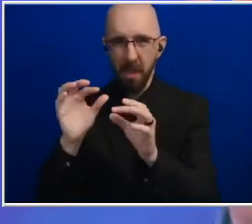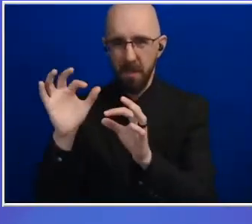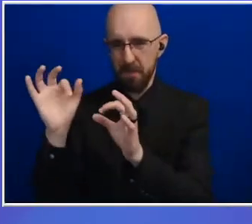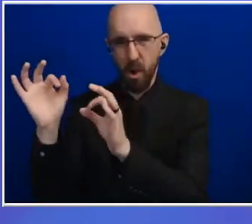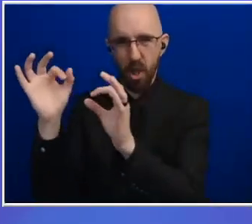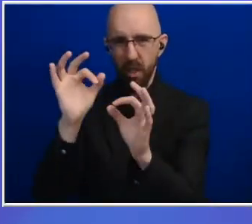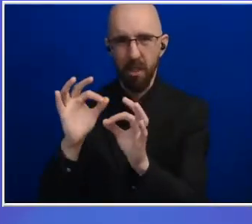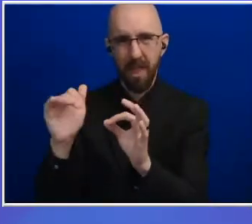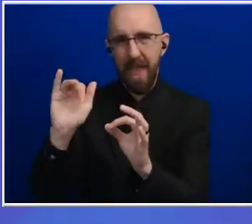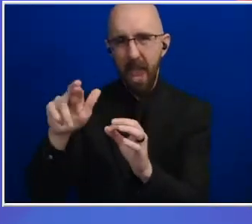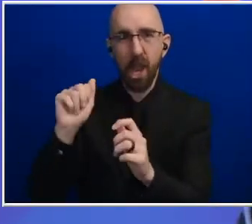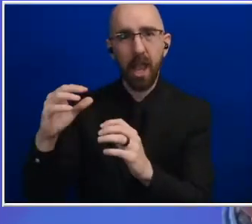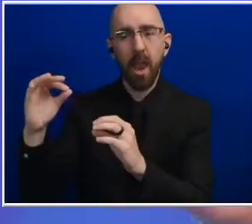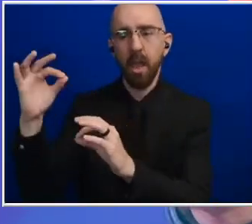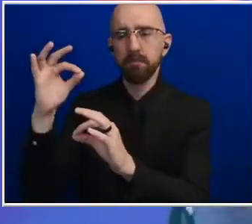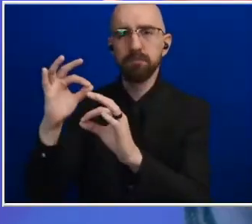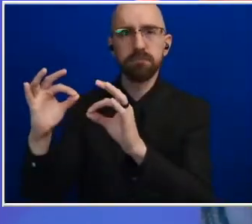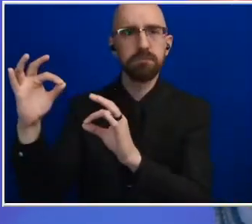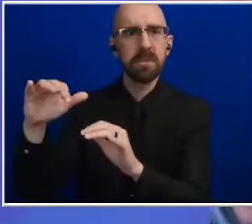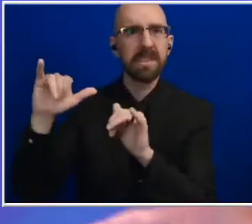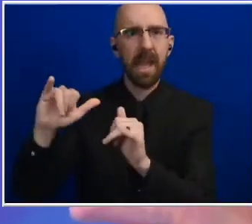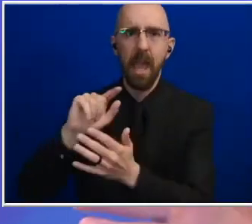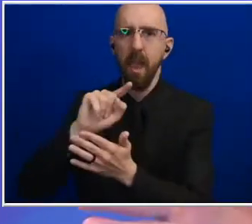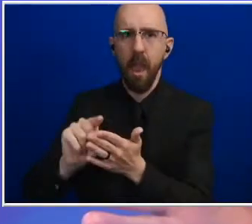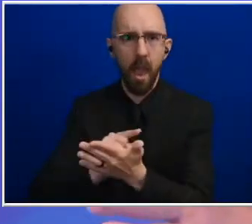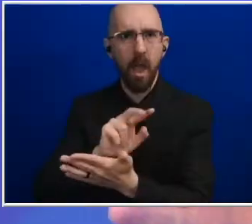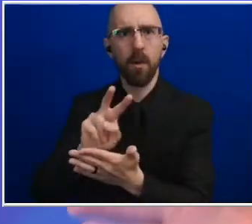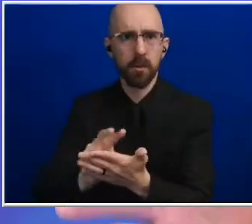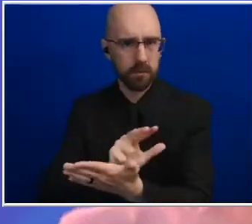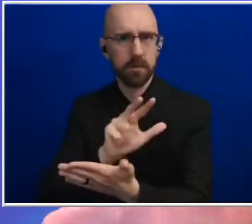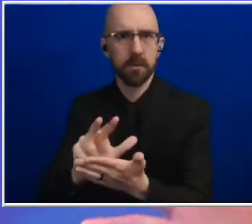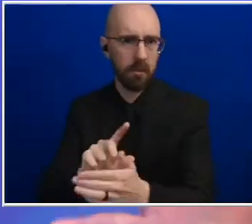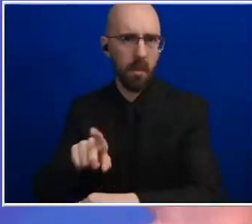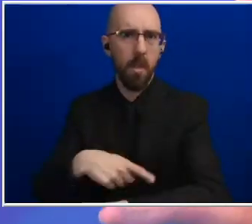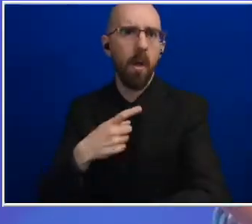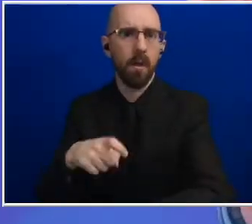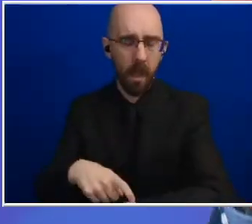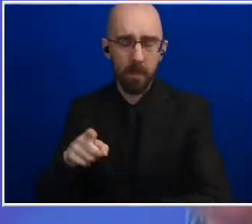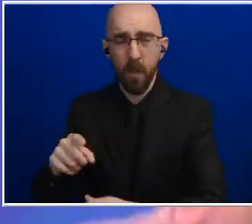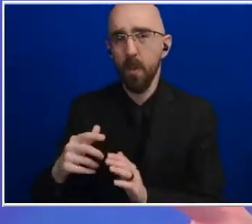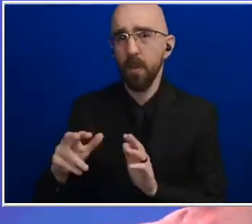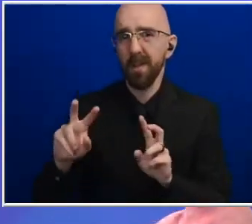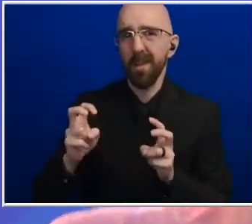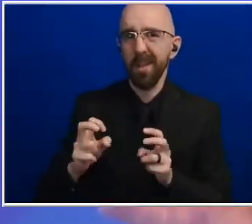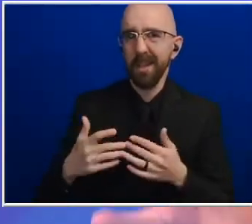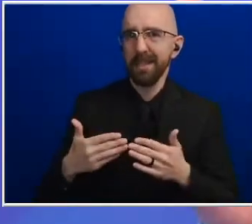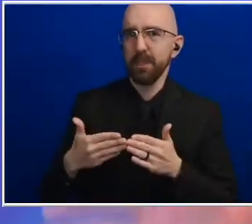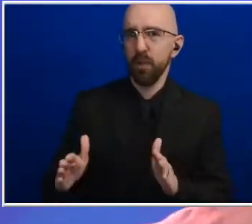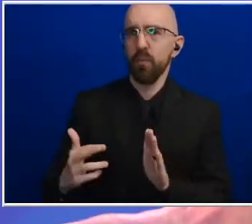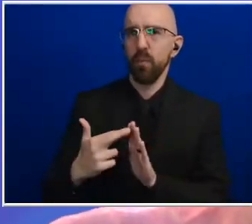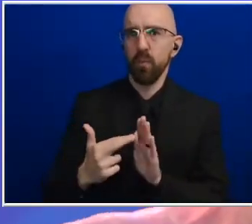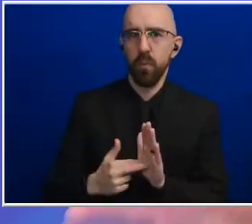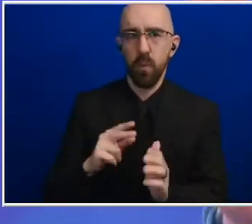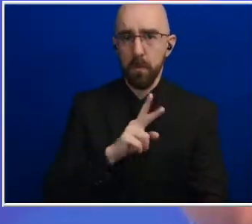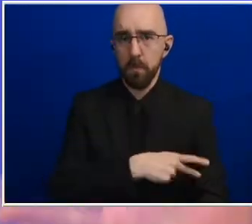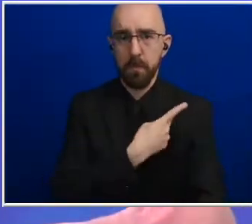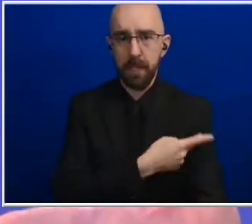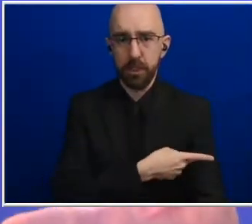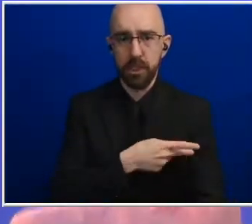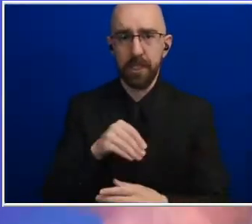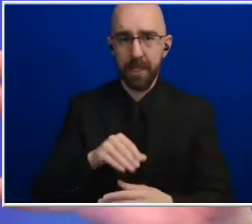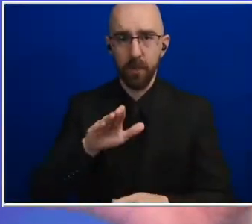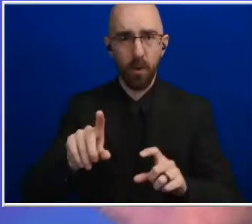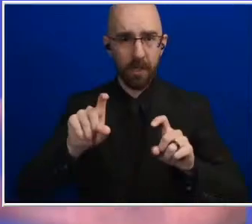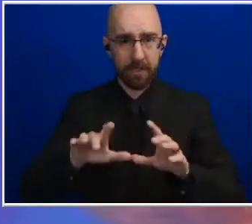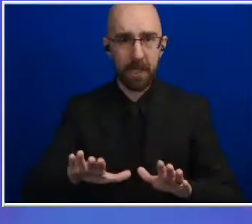in the air for many hours. And so the rule of thumb is, if you had a patient in your exam room who had